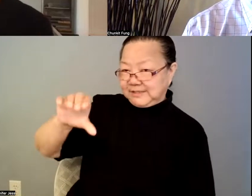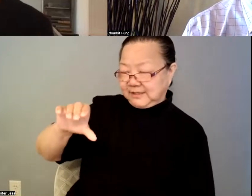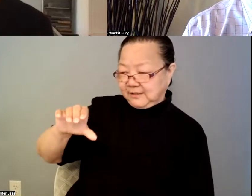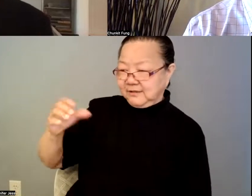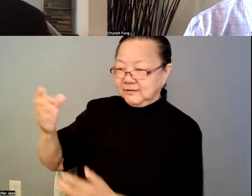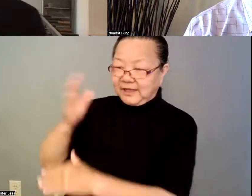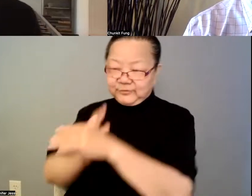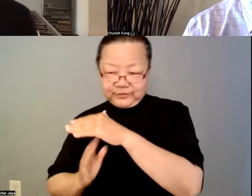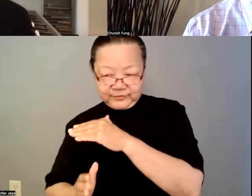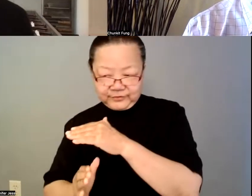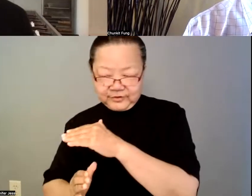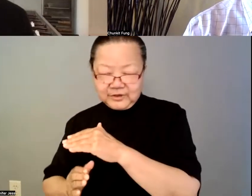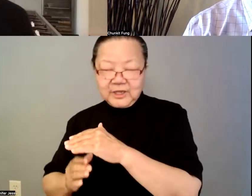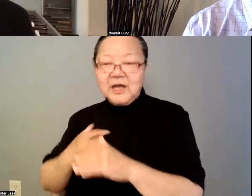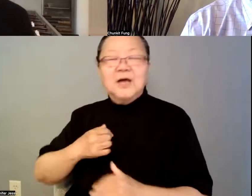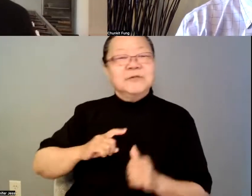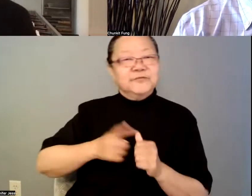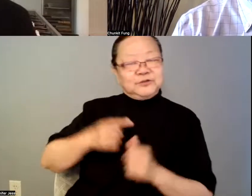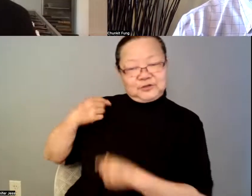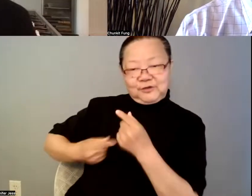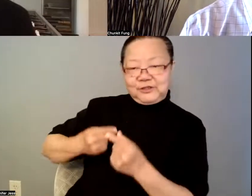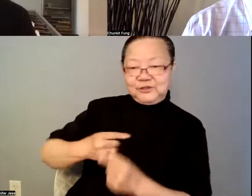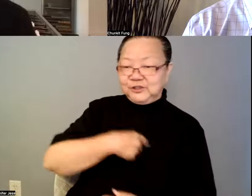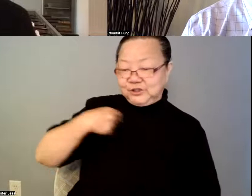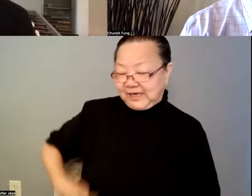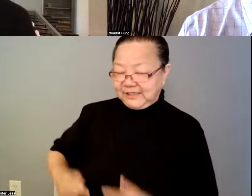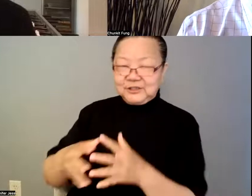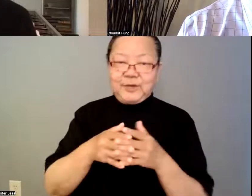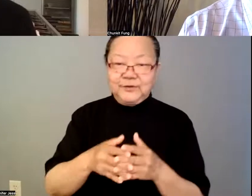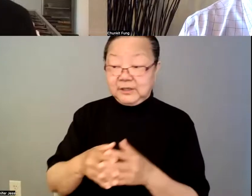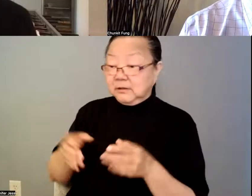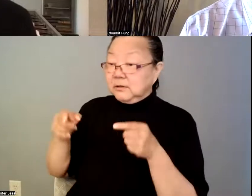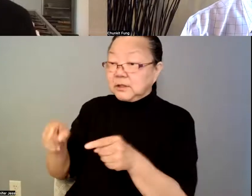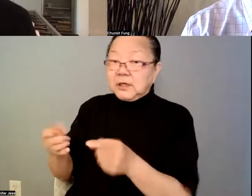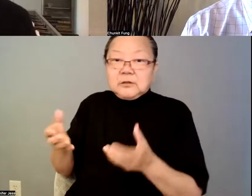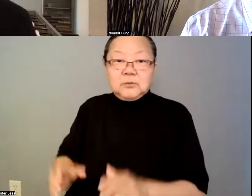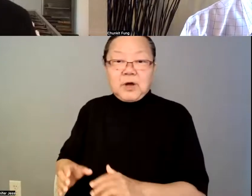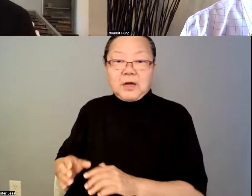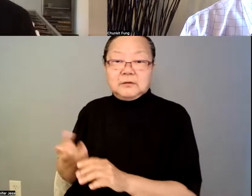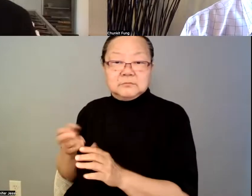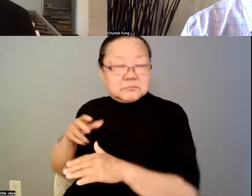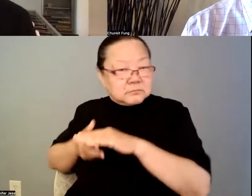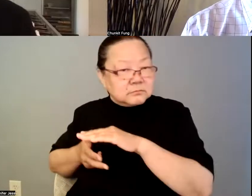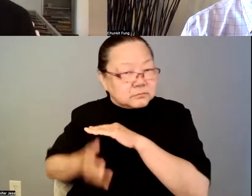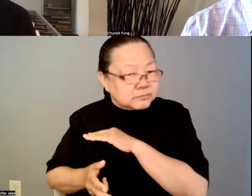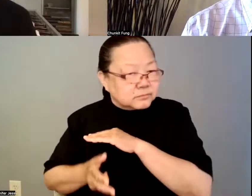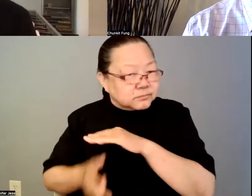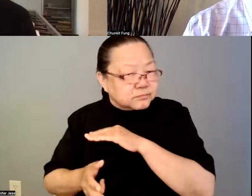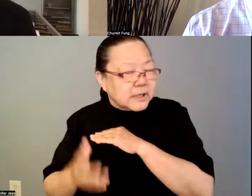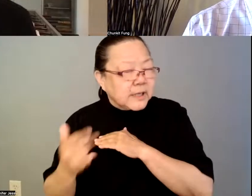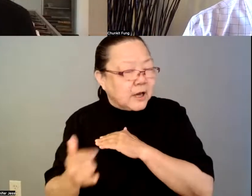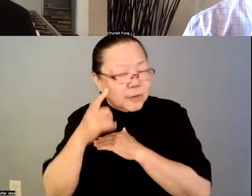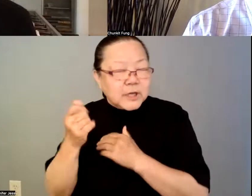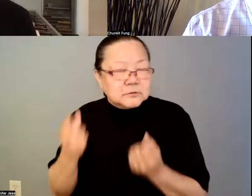first generation Chinese American. They're afraid to even ride the subway now because seeing all these hate crime going on